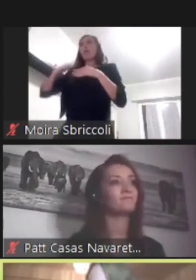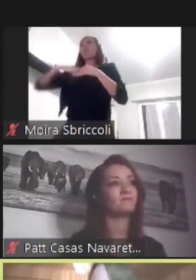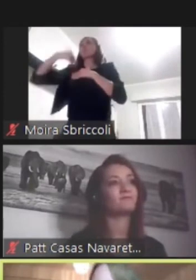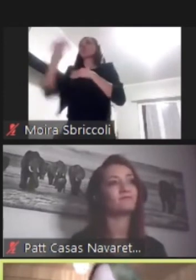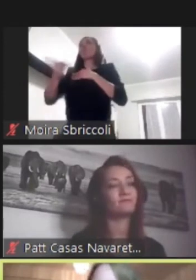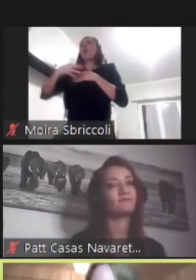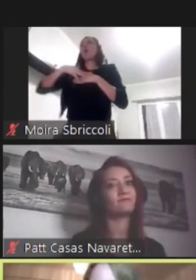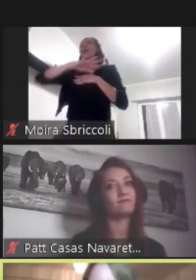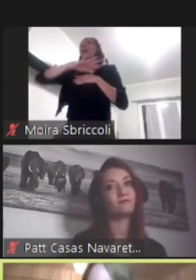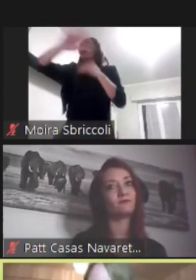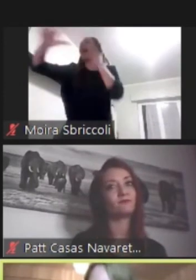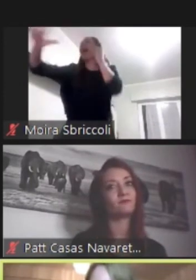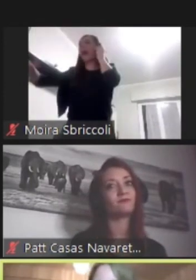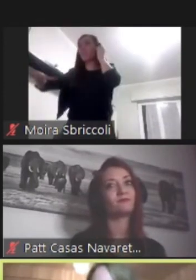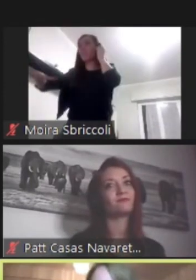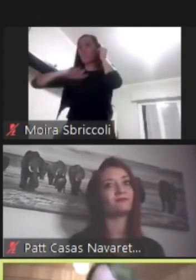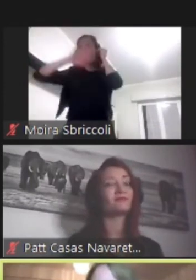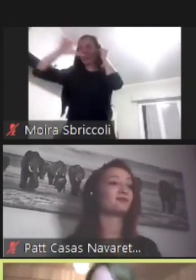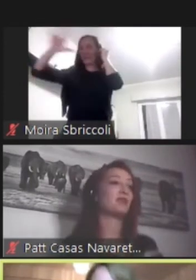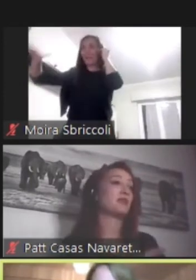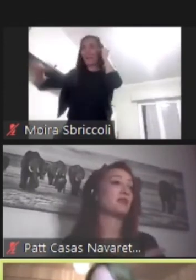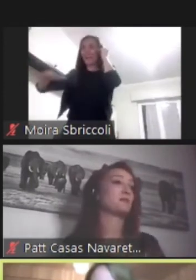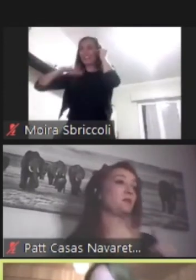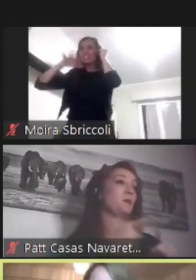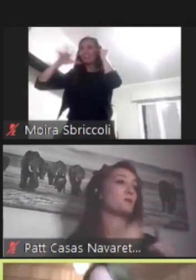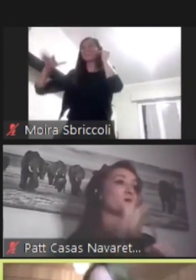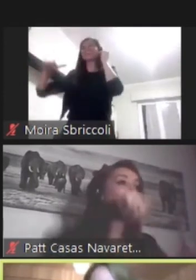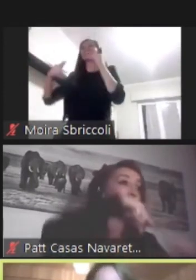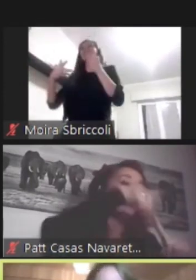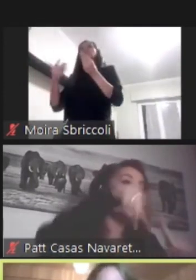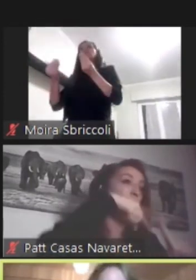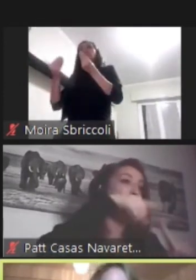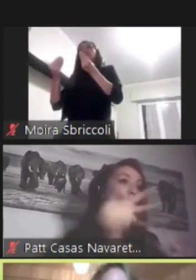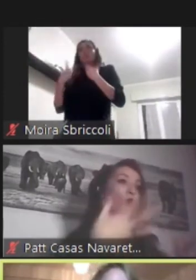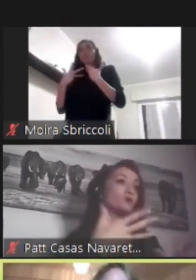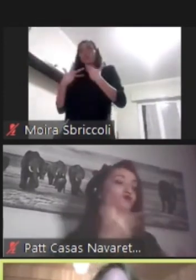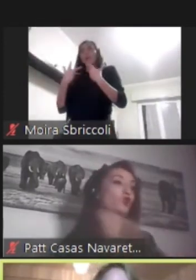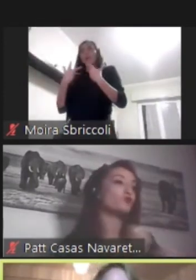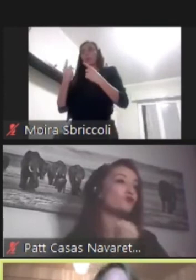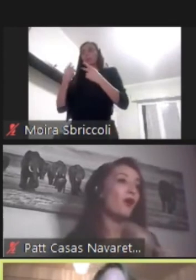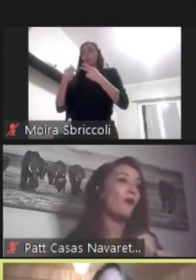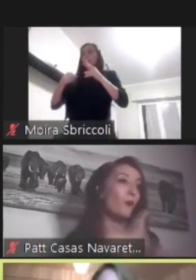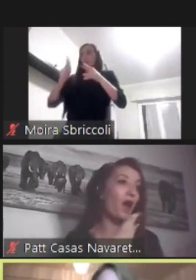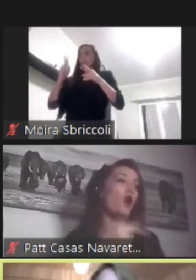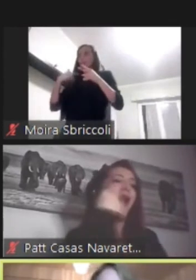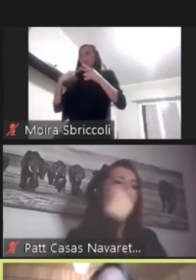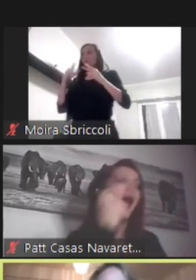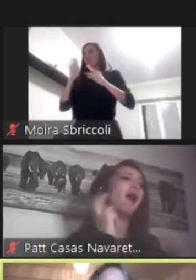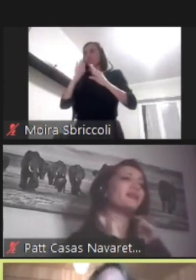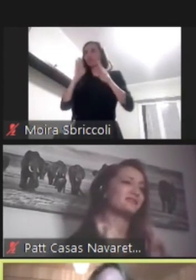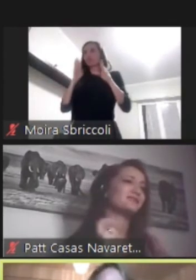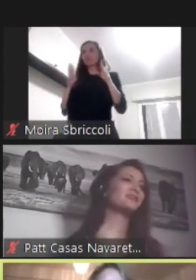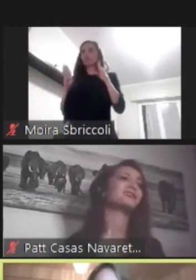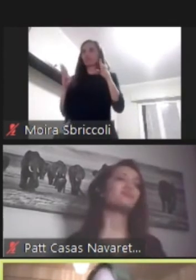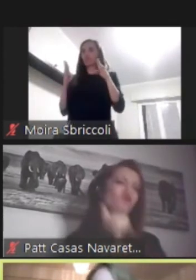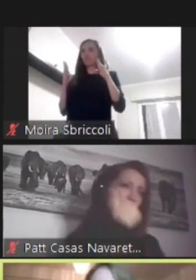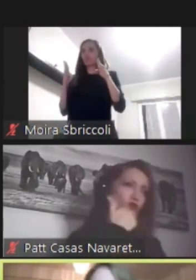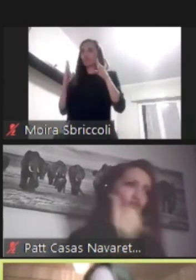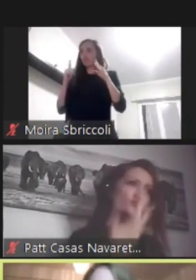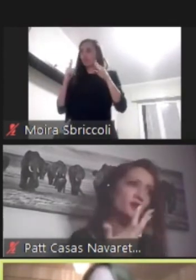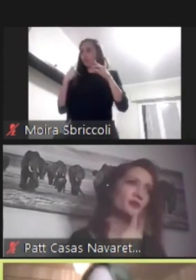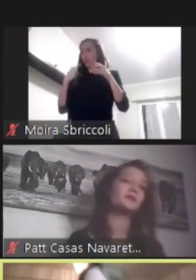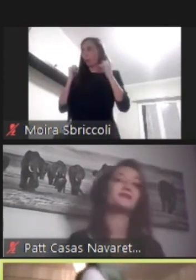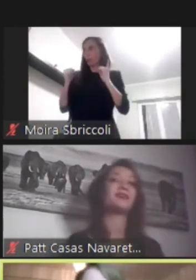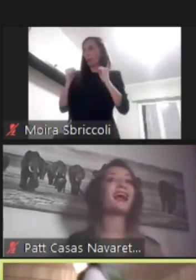stress, right? That's what life is about, yes? So holy basil is rich in vitamin C